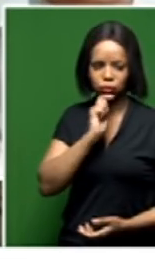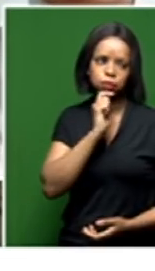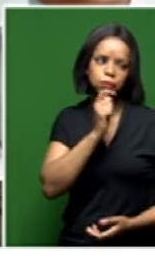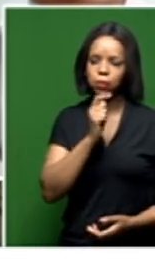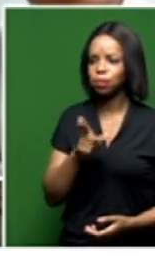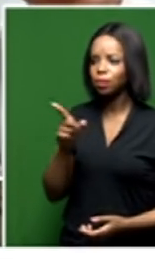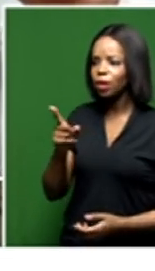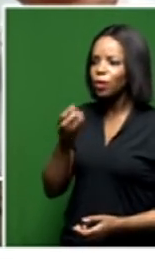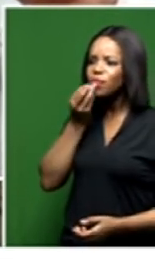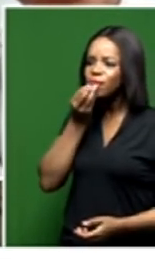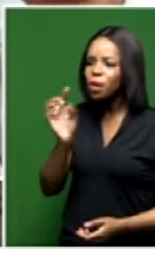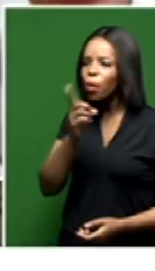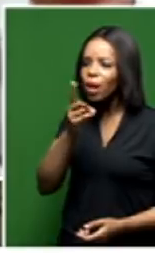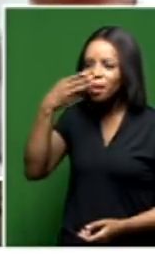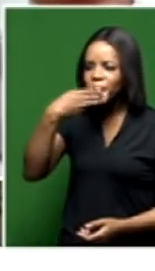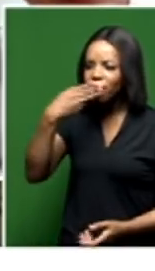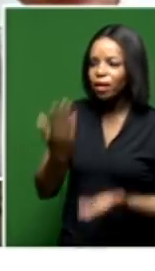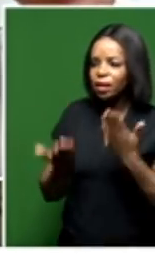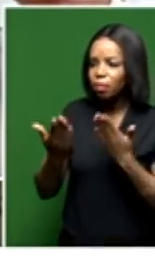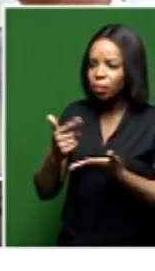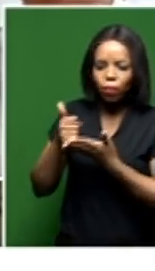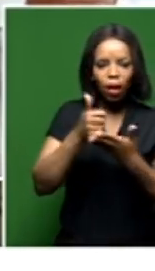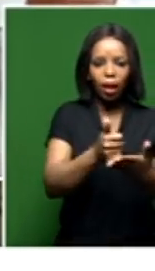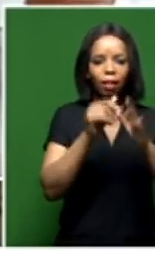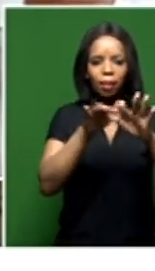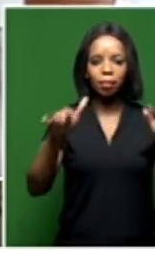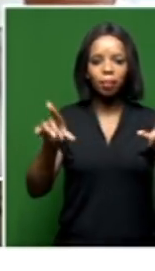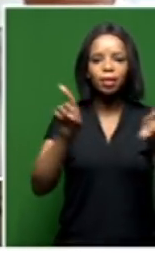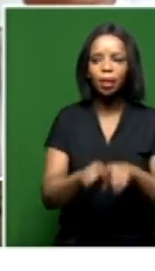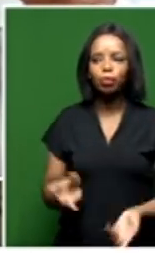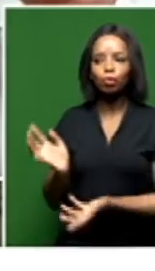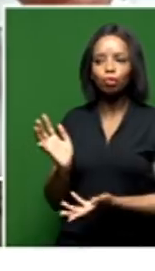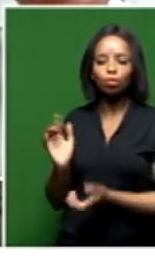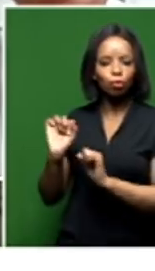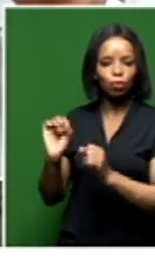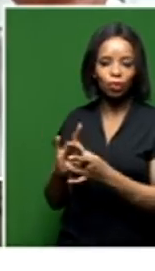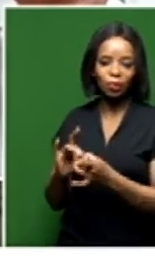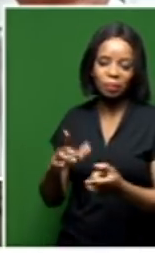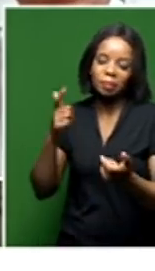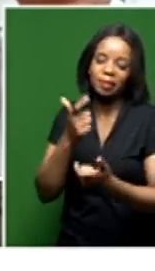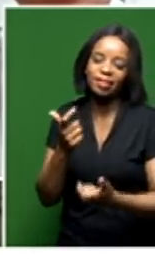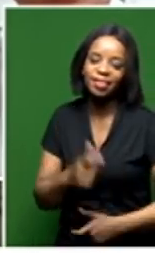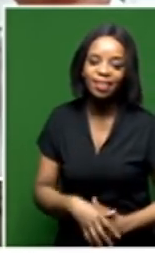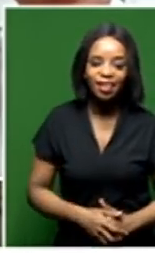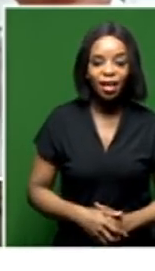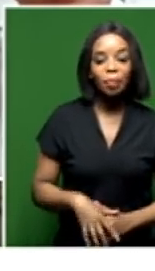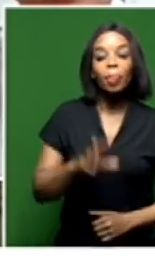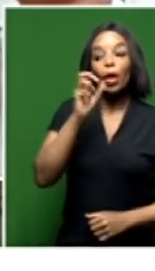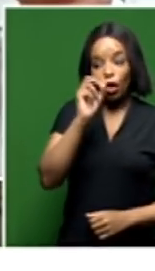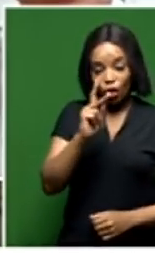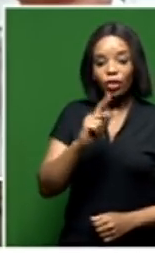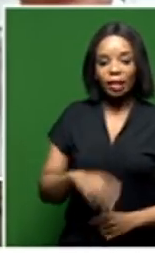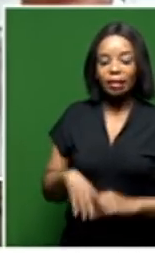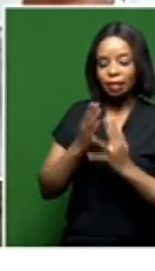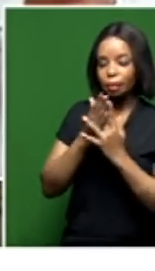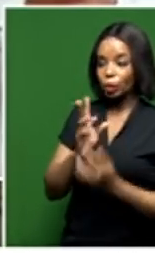Let's start with breakfast so that we can help people here. It's fantastic. So, okay, between